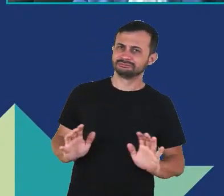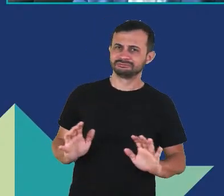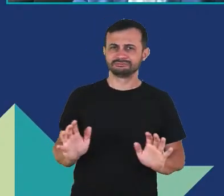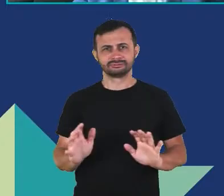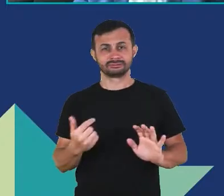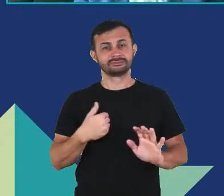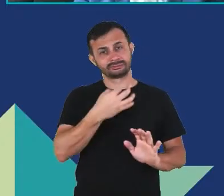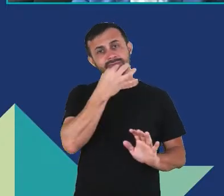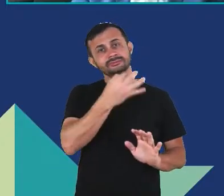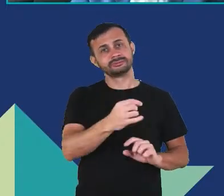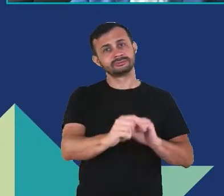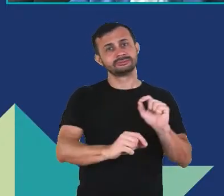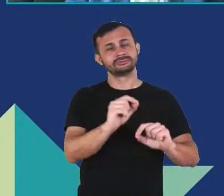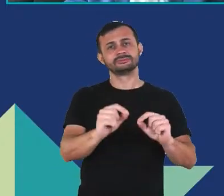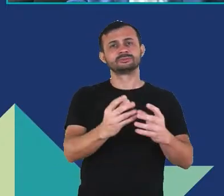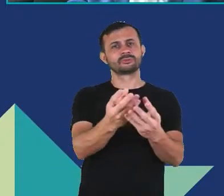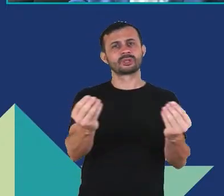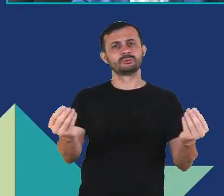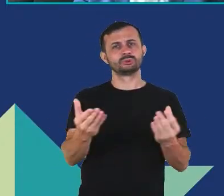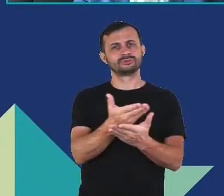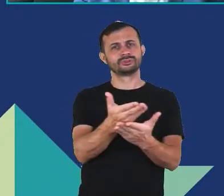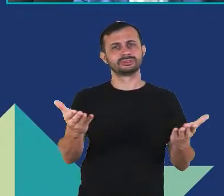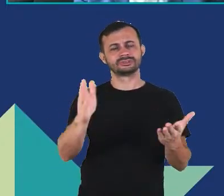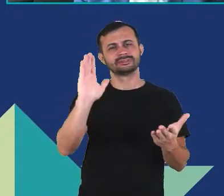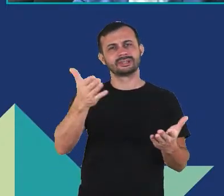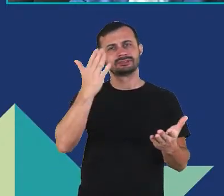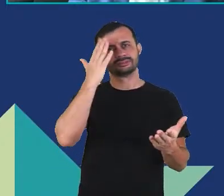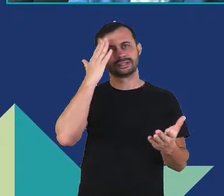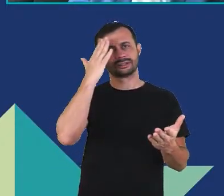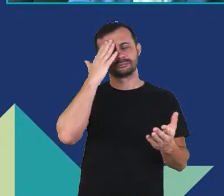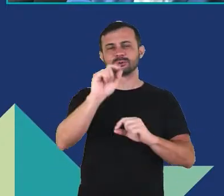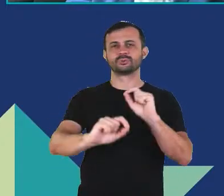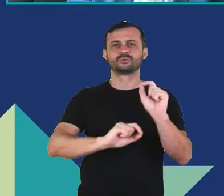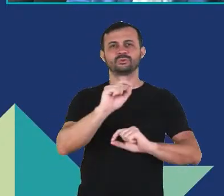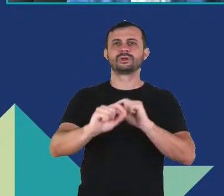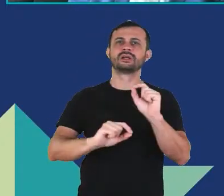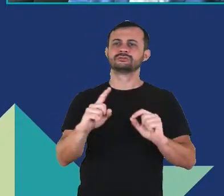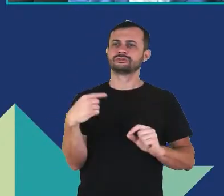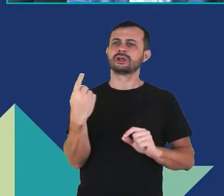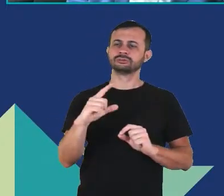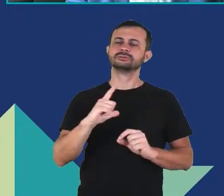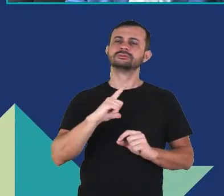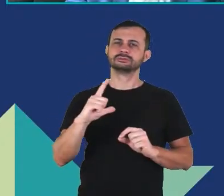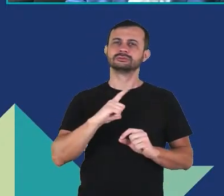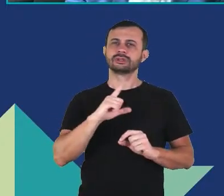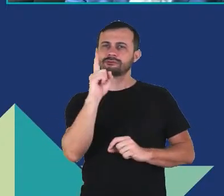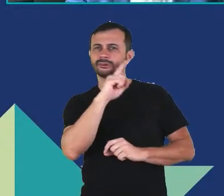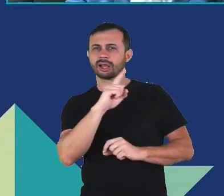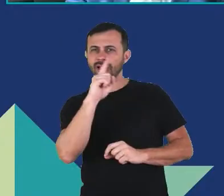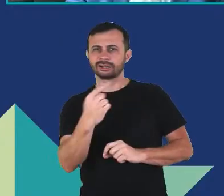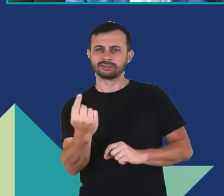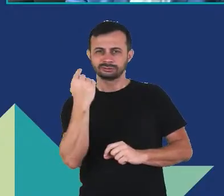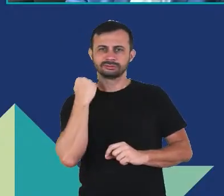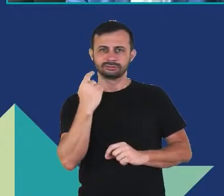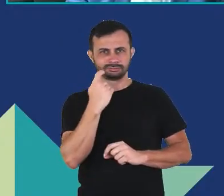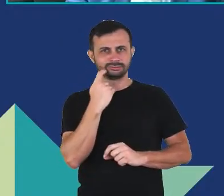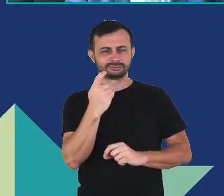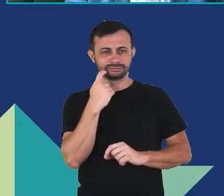the room would know we had recent failures of even heap leach